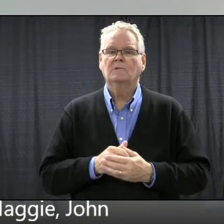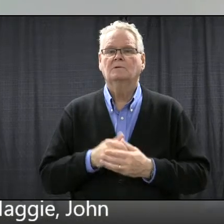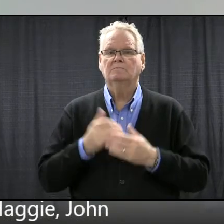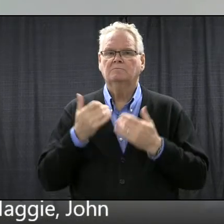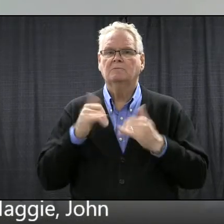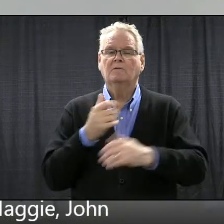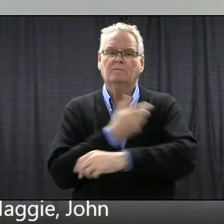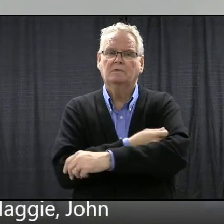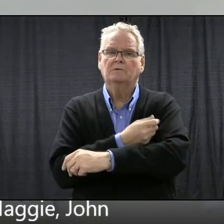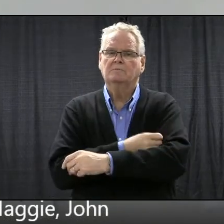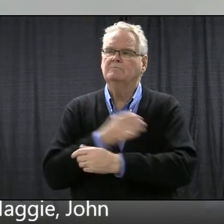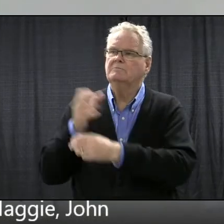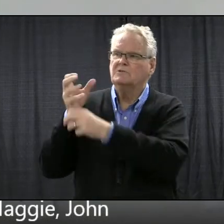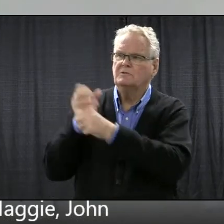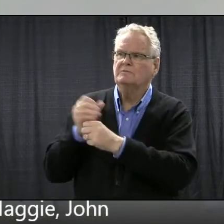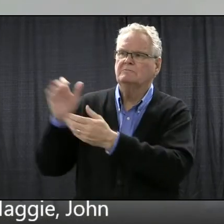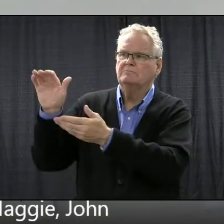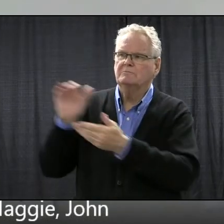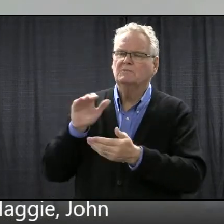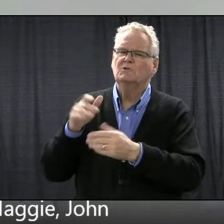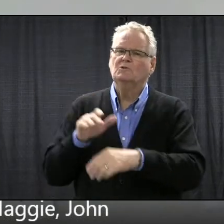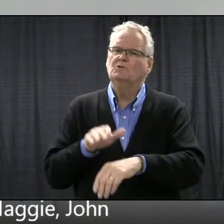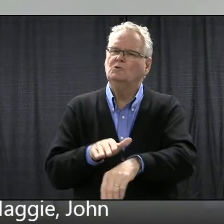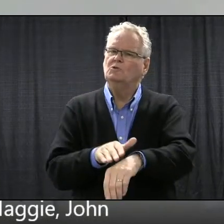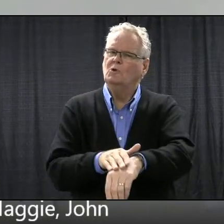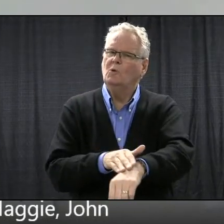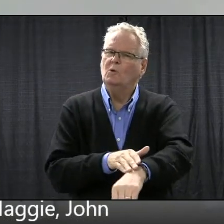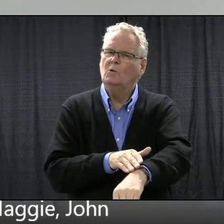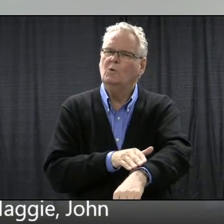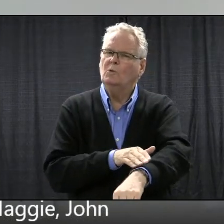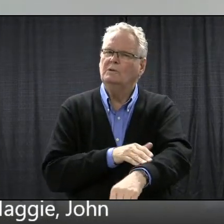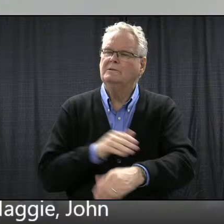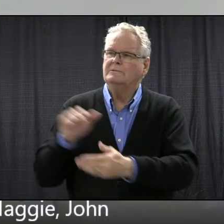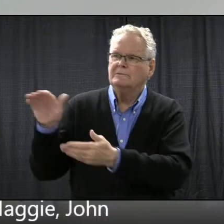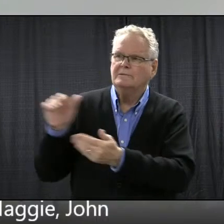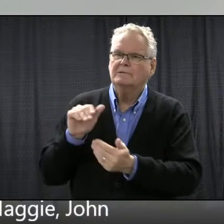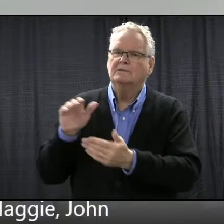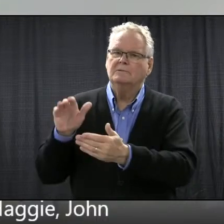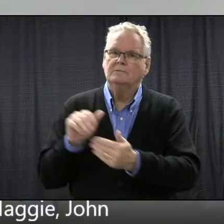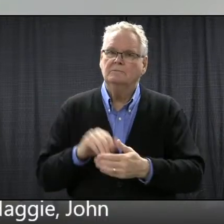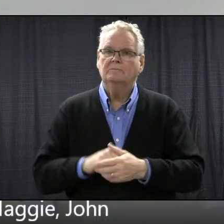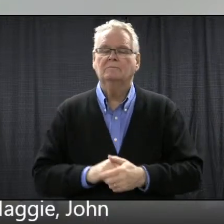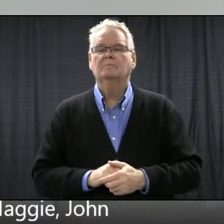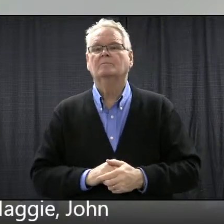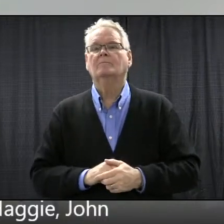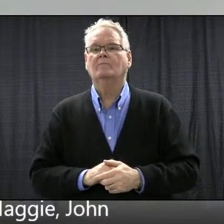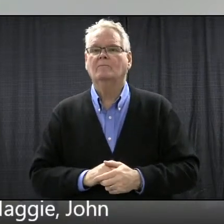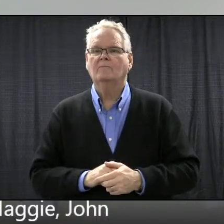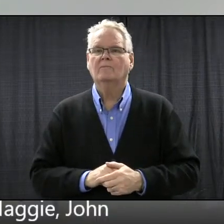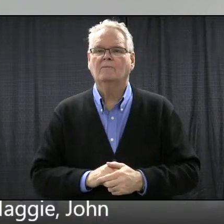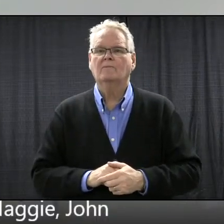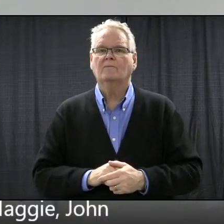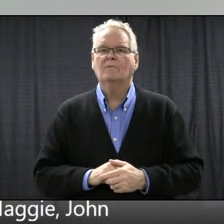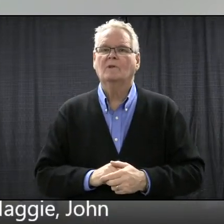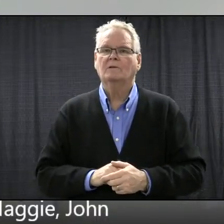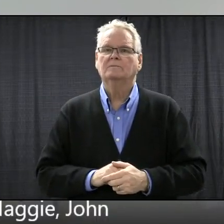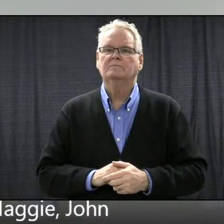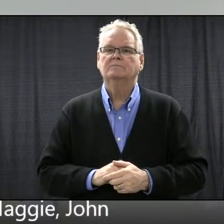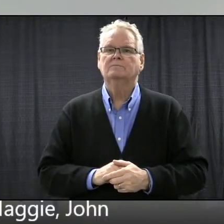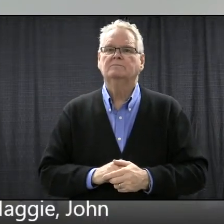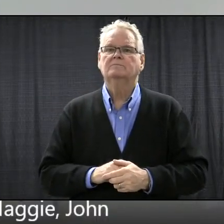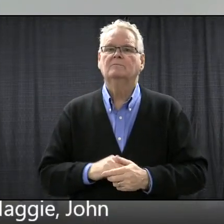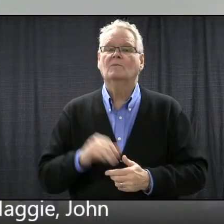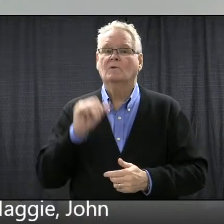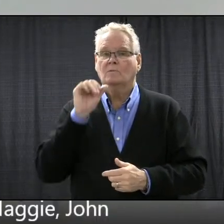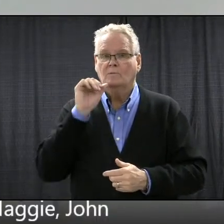us a little. But still, 80% by close of business tomorrow is not shabby at all, and well ahead of where we